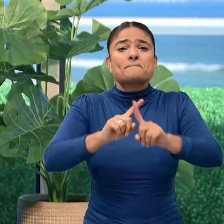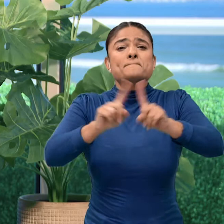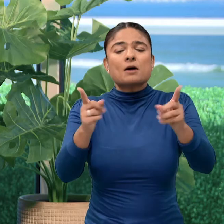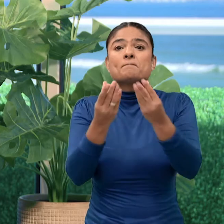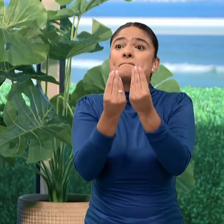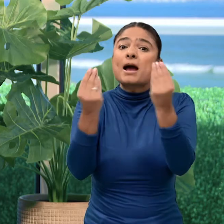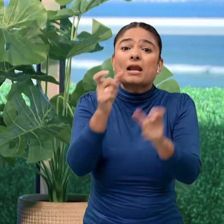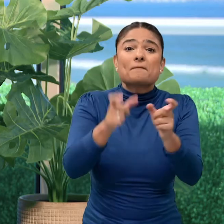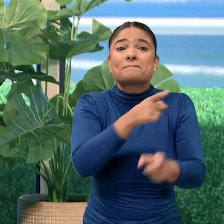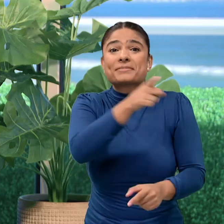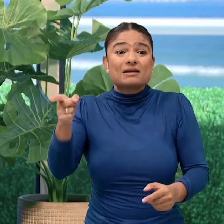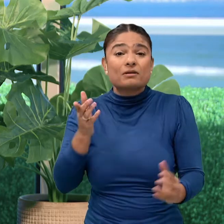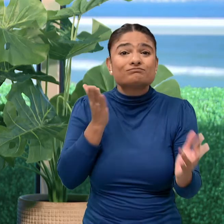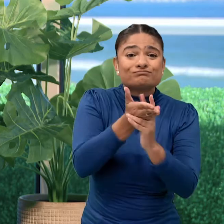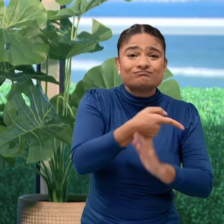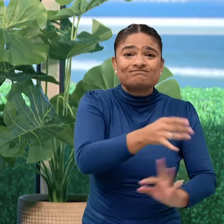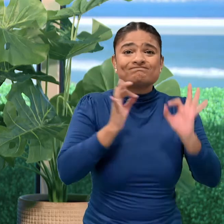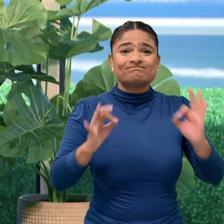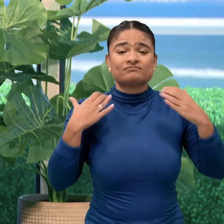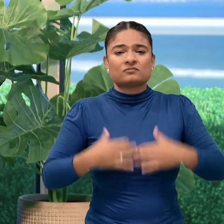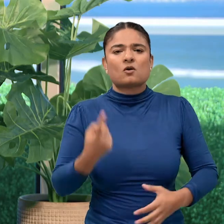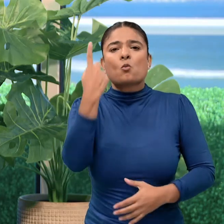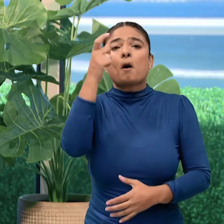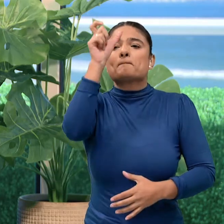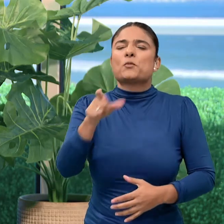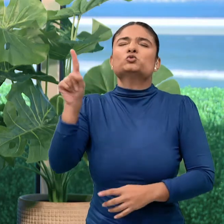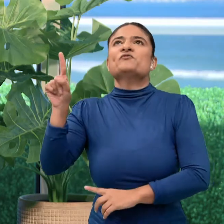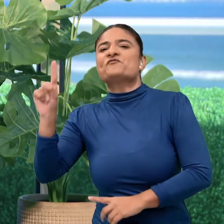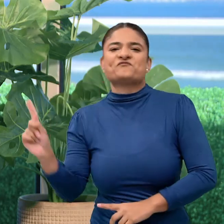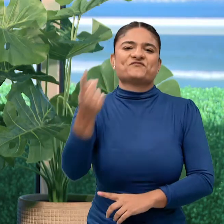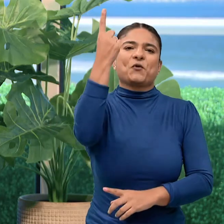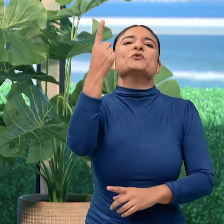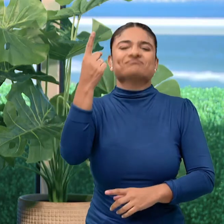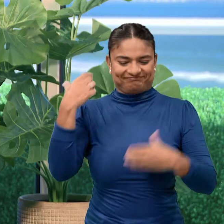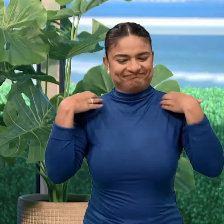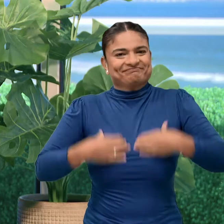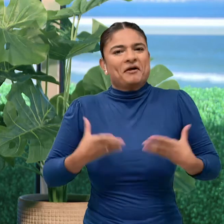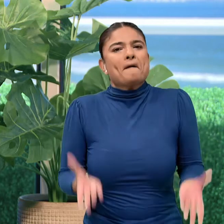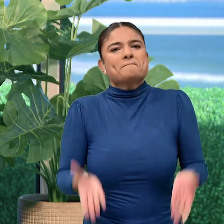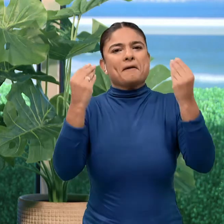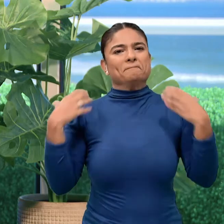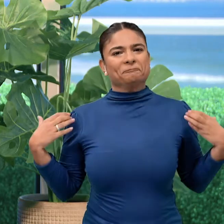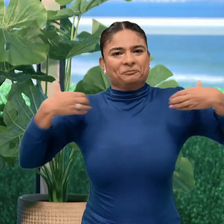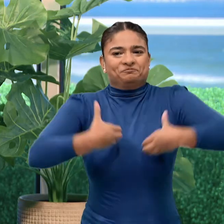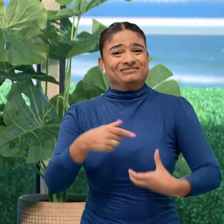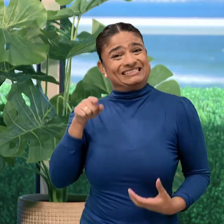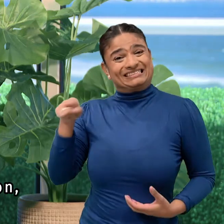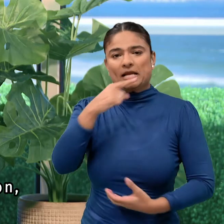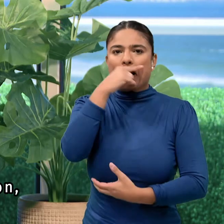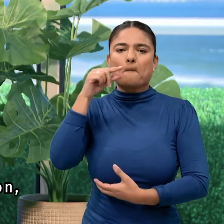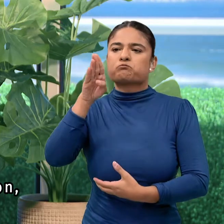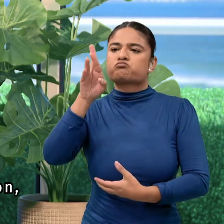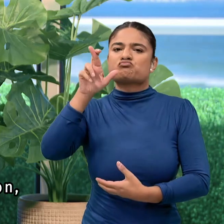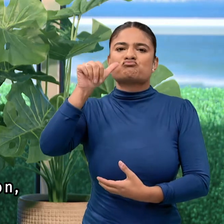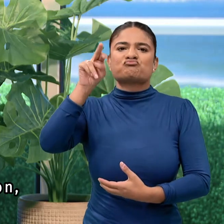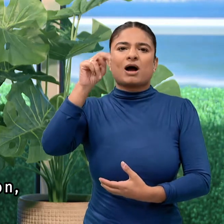they remain inaccessible to most people. One person who was the first to use the exosuit was Brandon Beack.